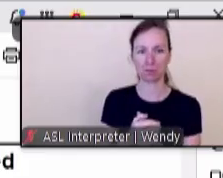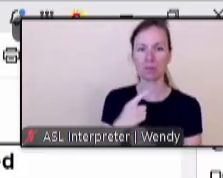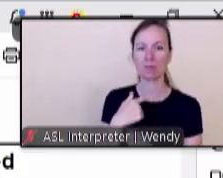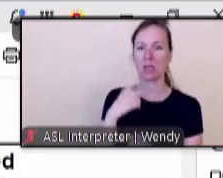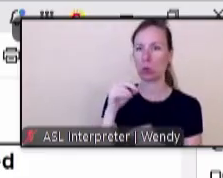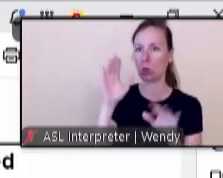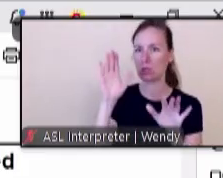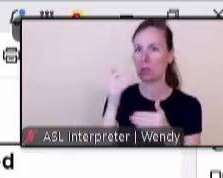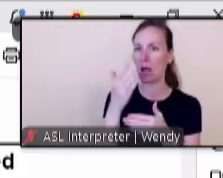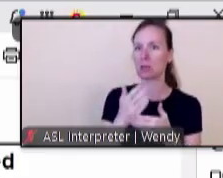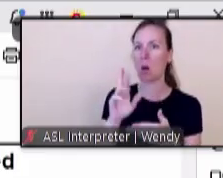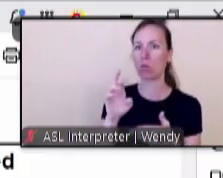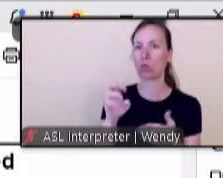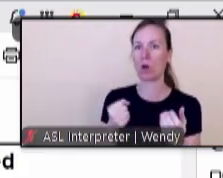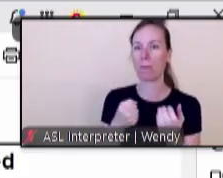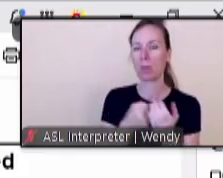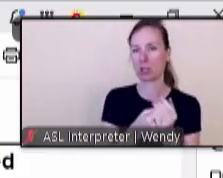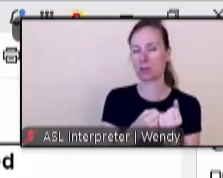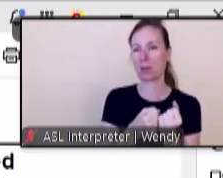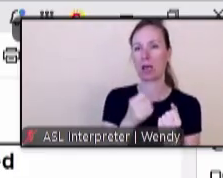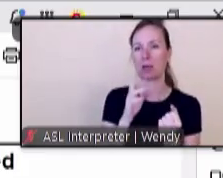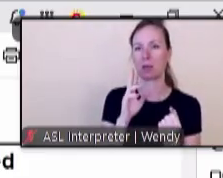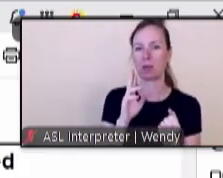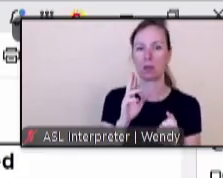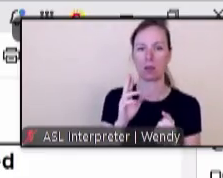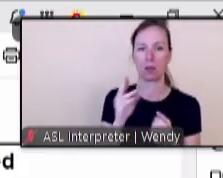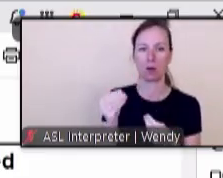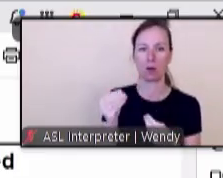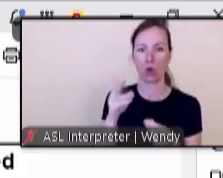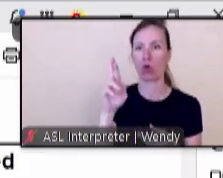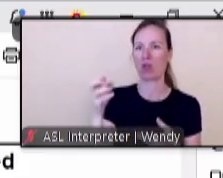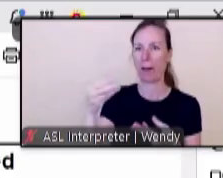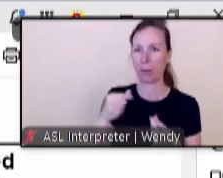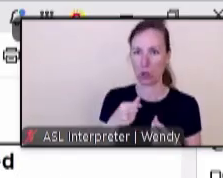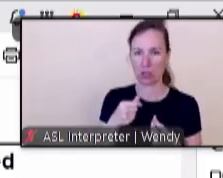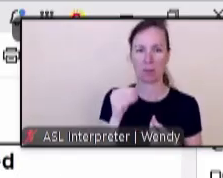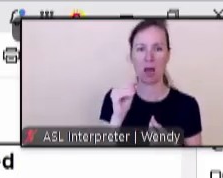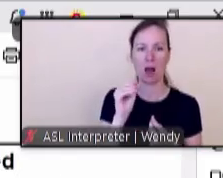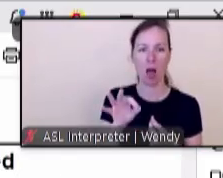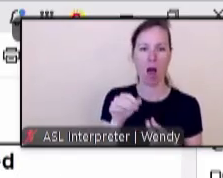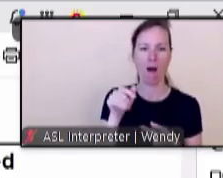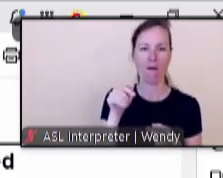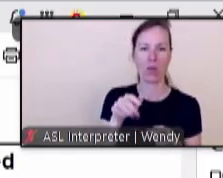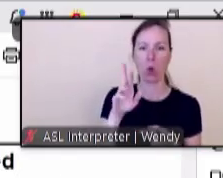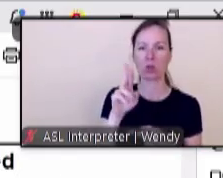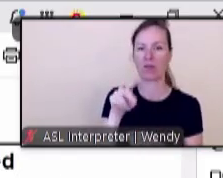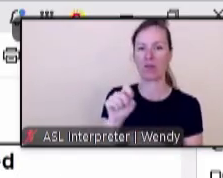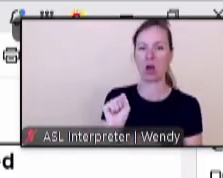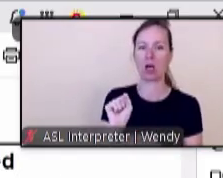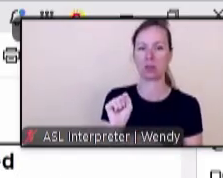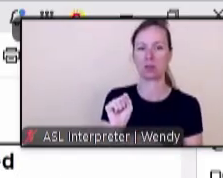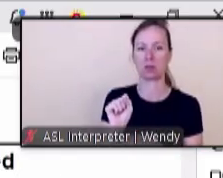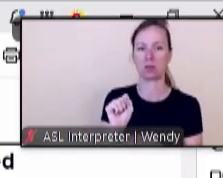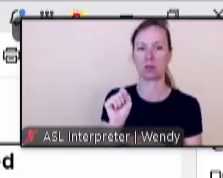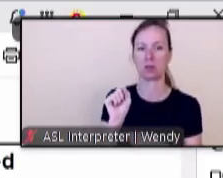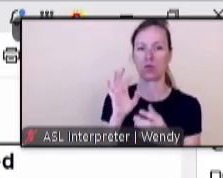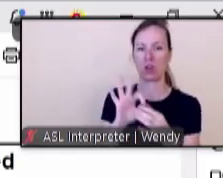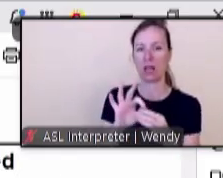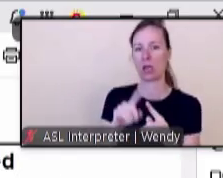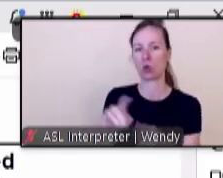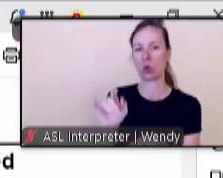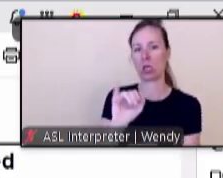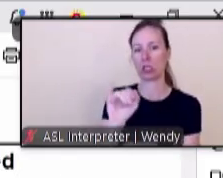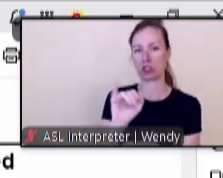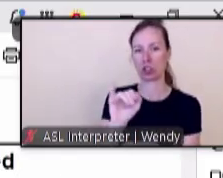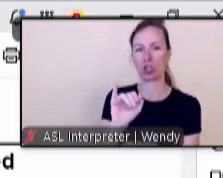insurance reimbursements and picking some of those costs up due to the nature of those. The computer support, I